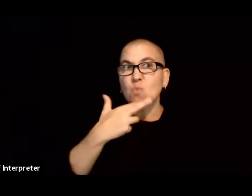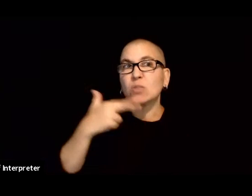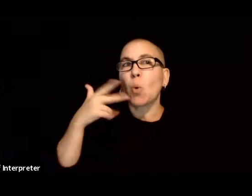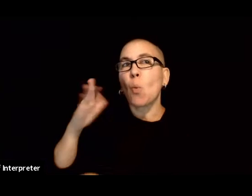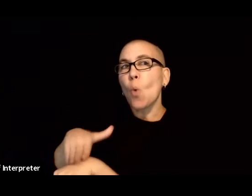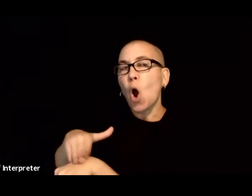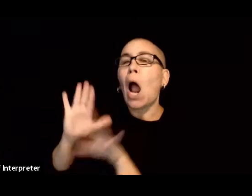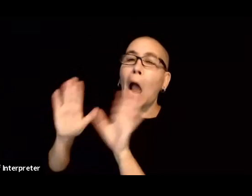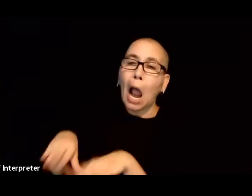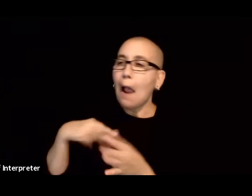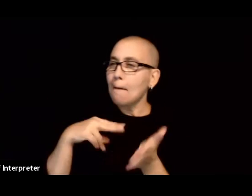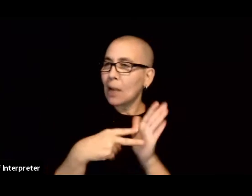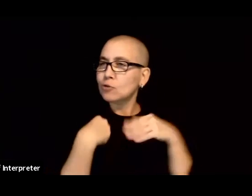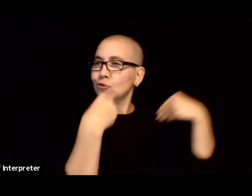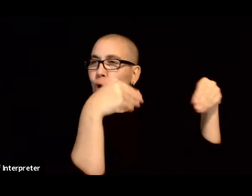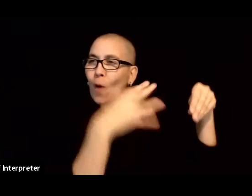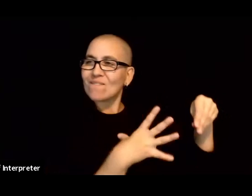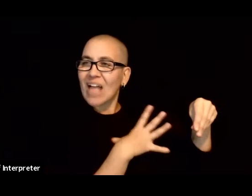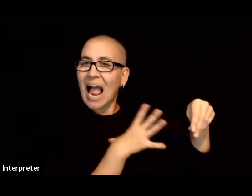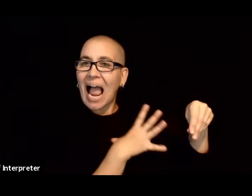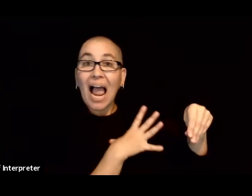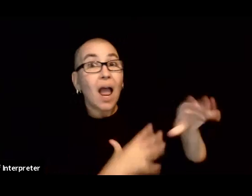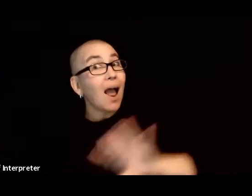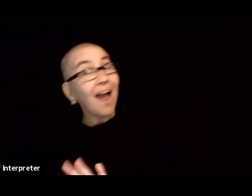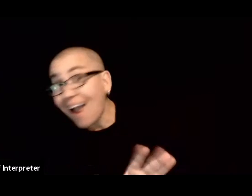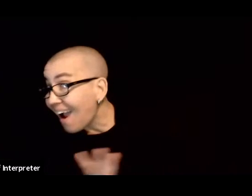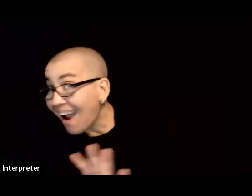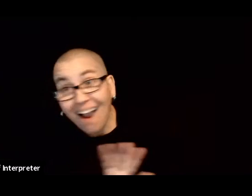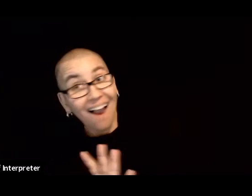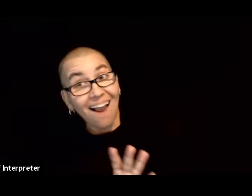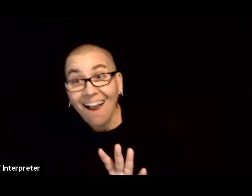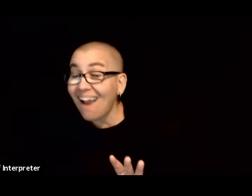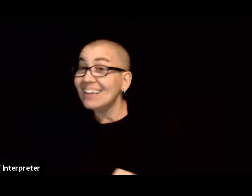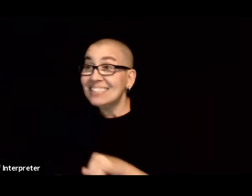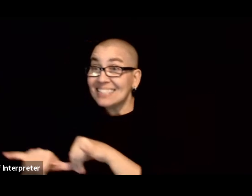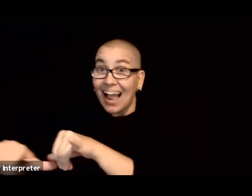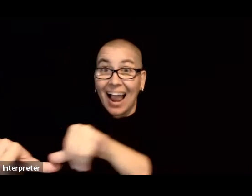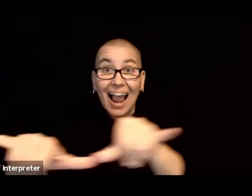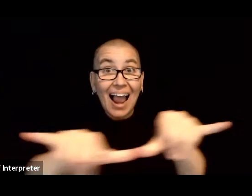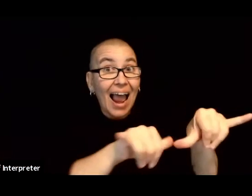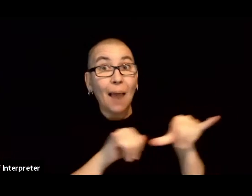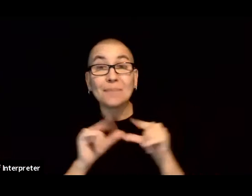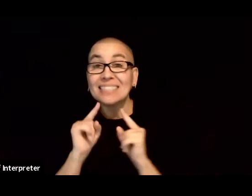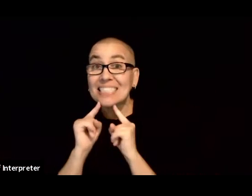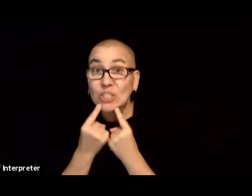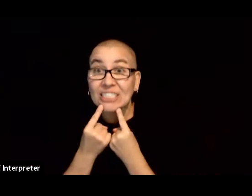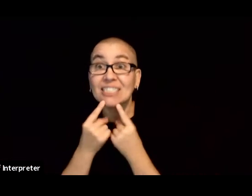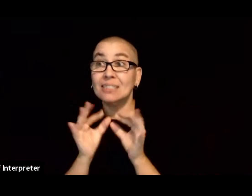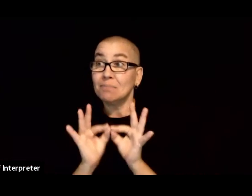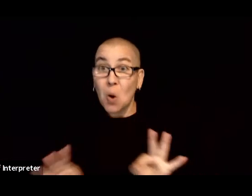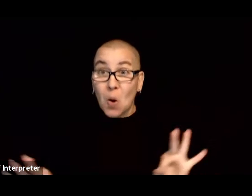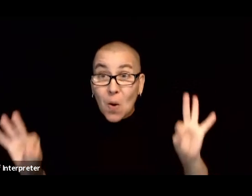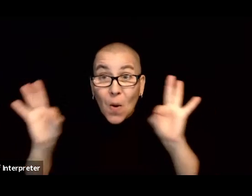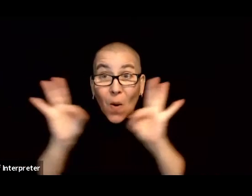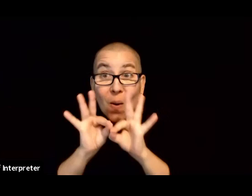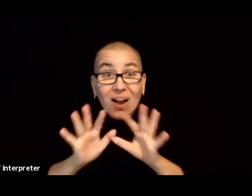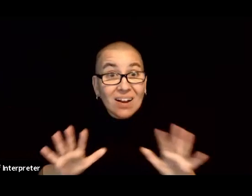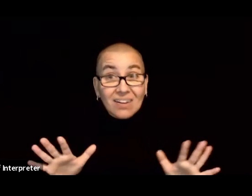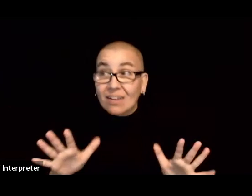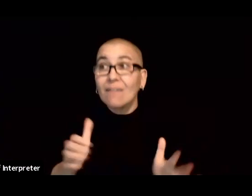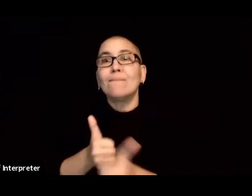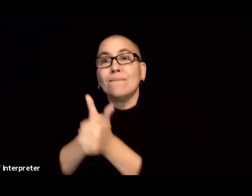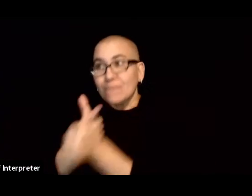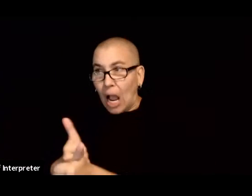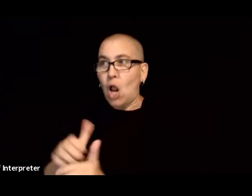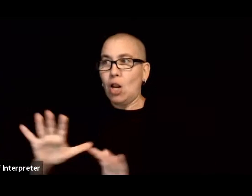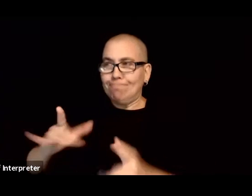need everybody to understand that the risk situation is higher for those individual decisions that